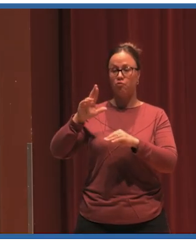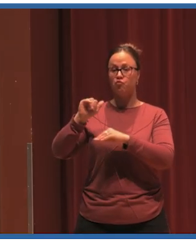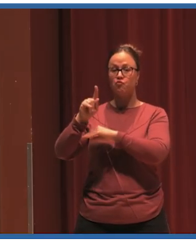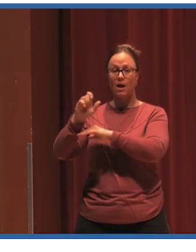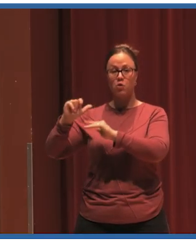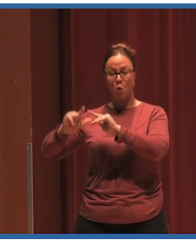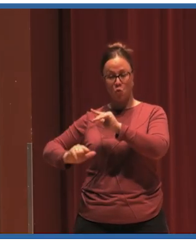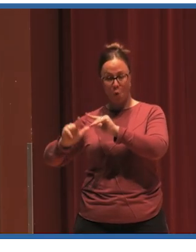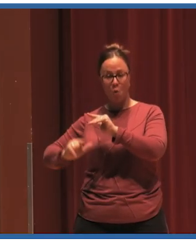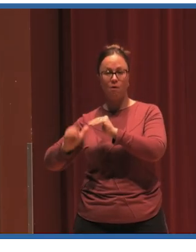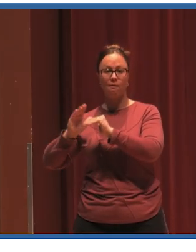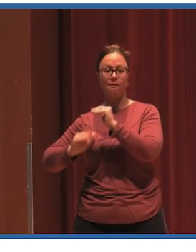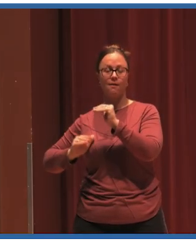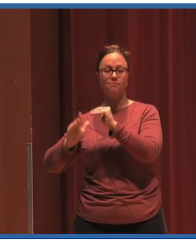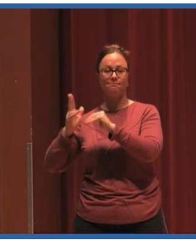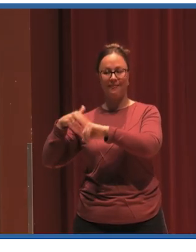nationally.